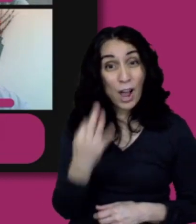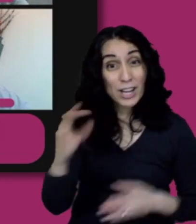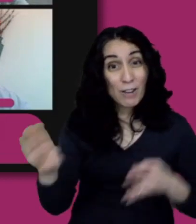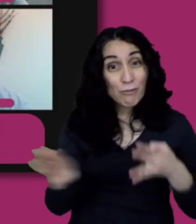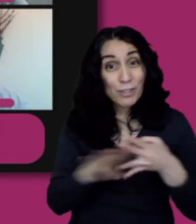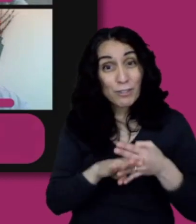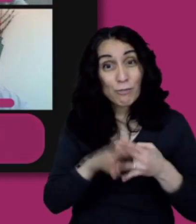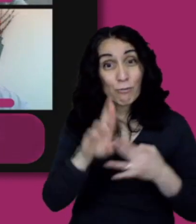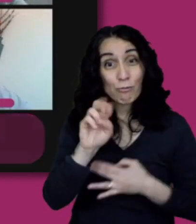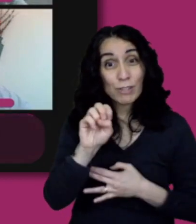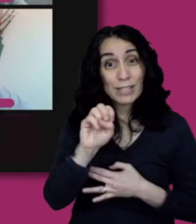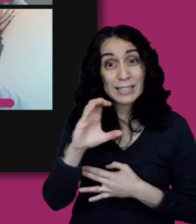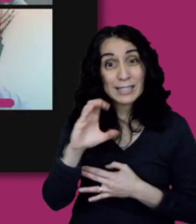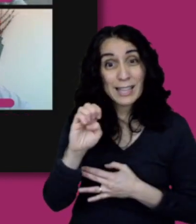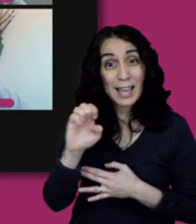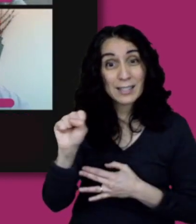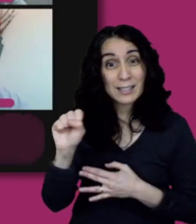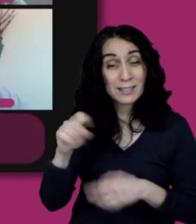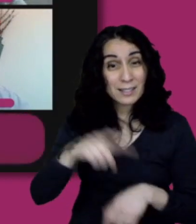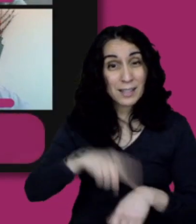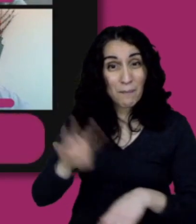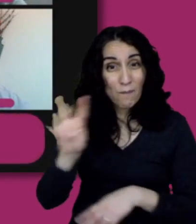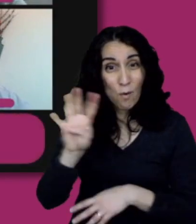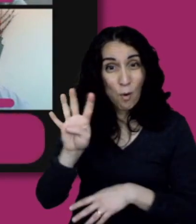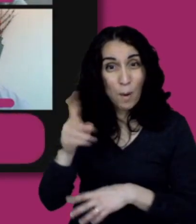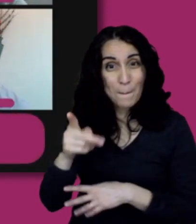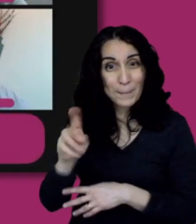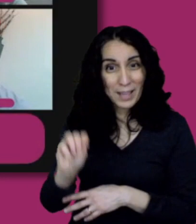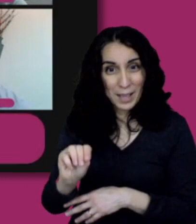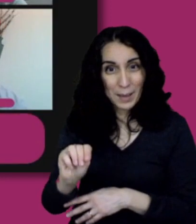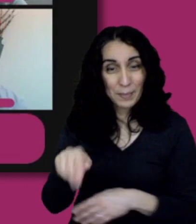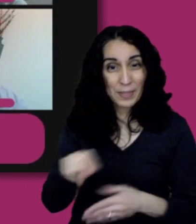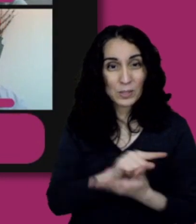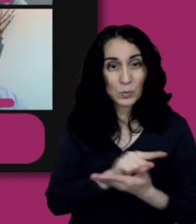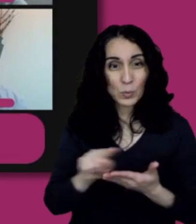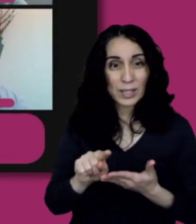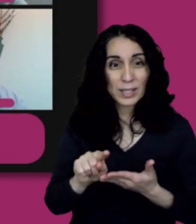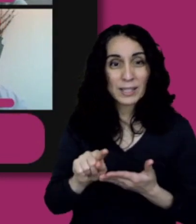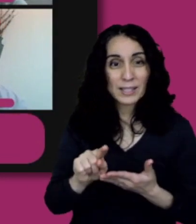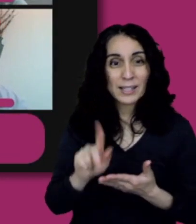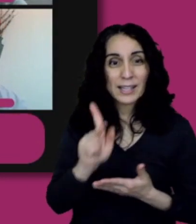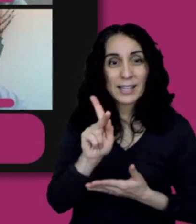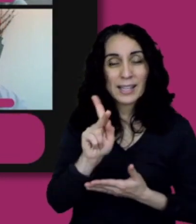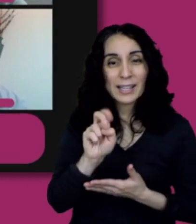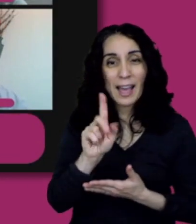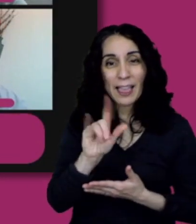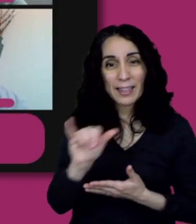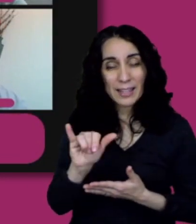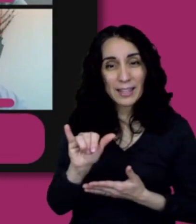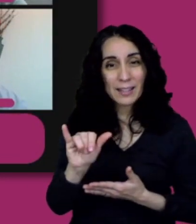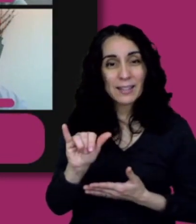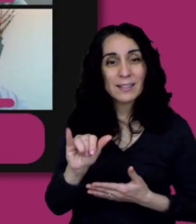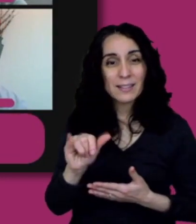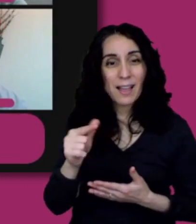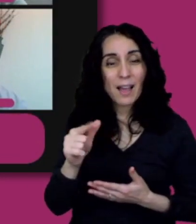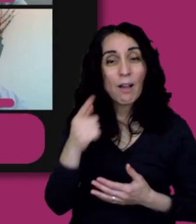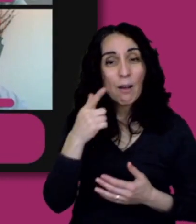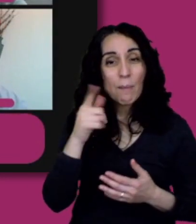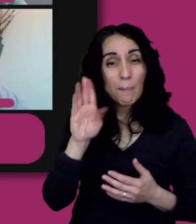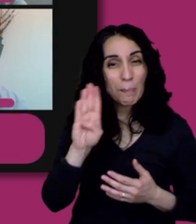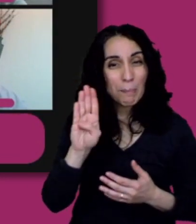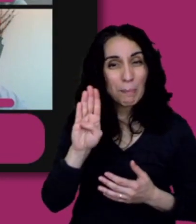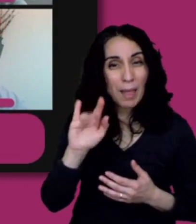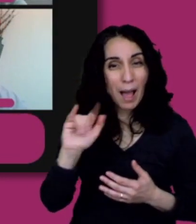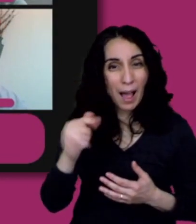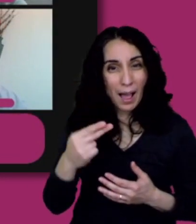a Friday recess at 4 p.m. for kids. This week, we have Kelly Bly from Cully Kids joining us